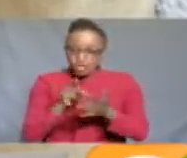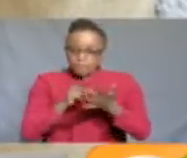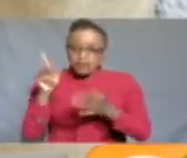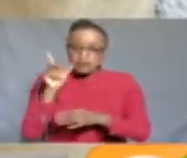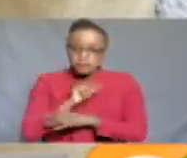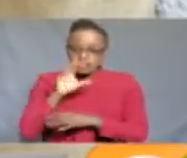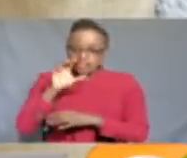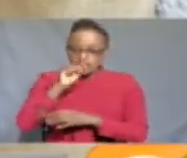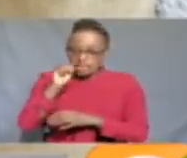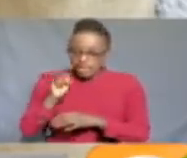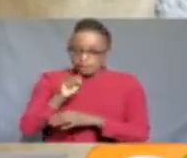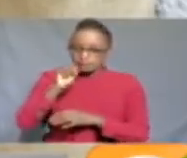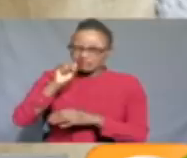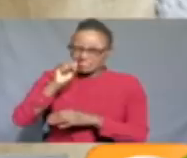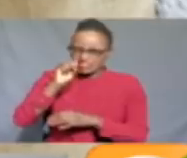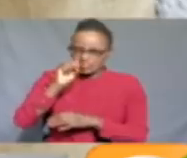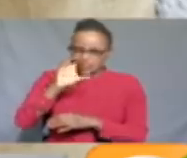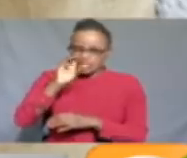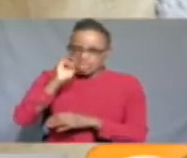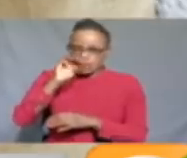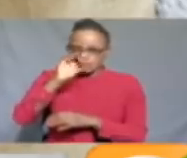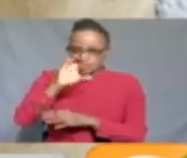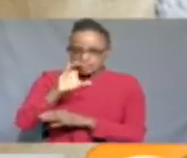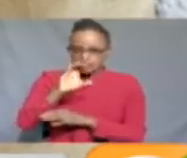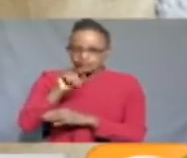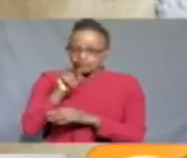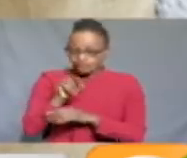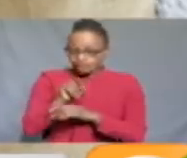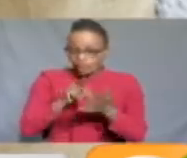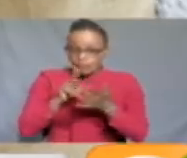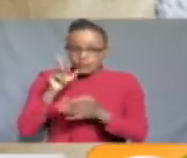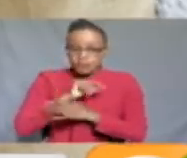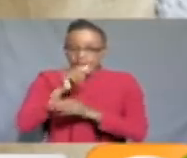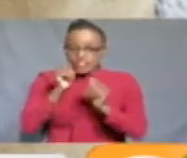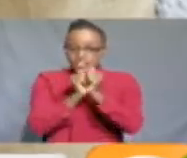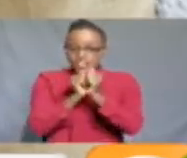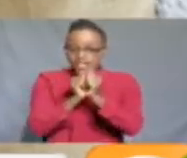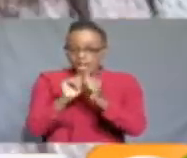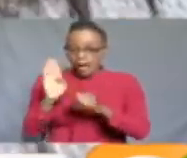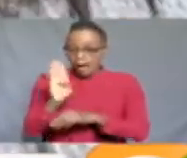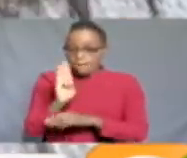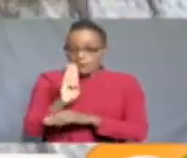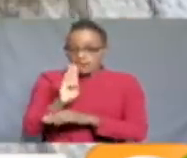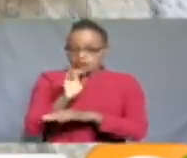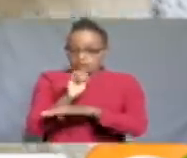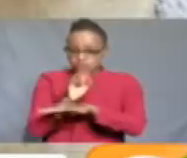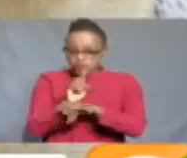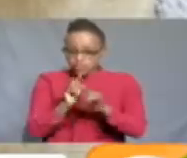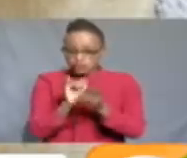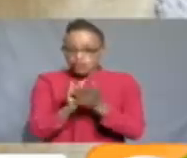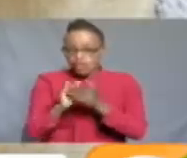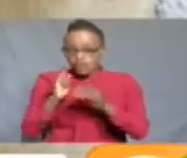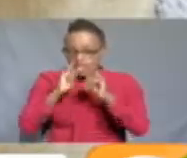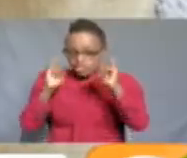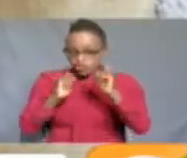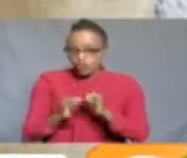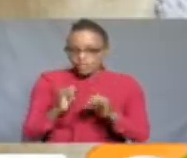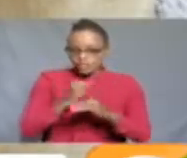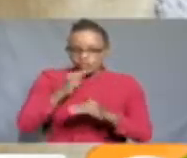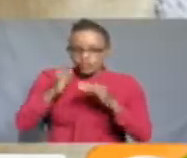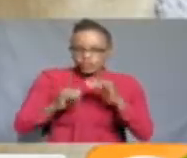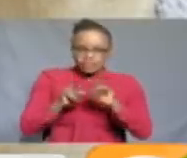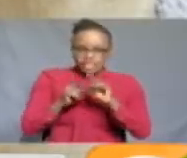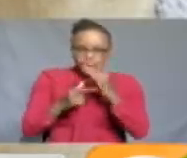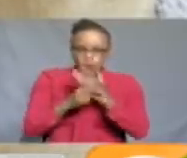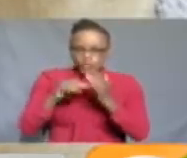to CMC Diravena for both dams. Another 10 billion shillings was advanced to an Italian insurance firm, abbreviated